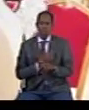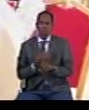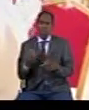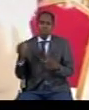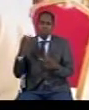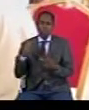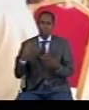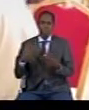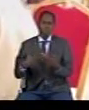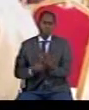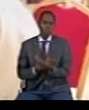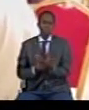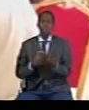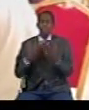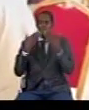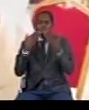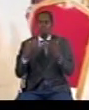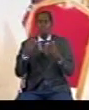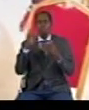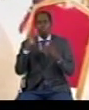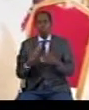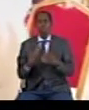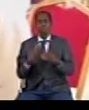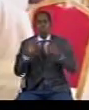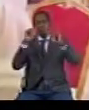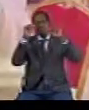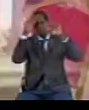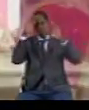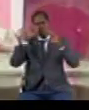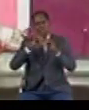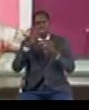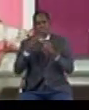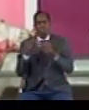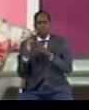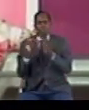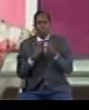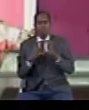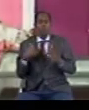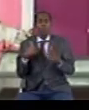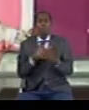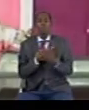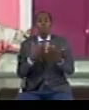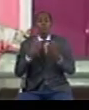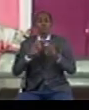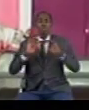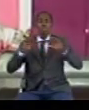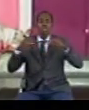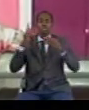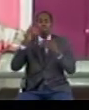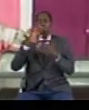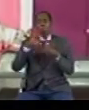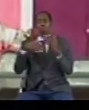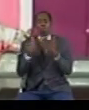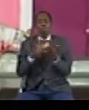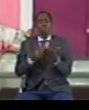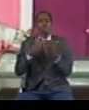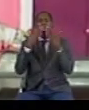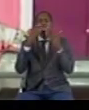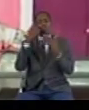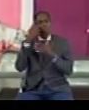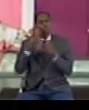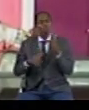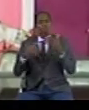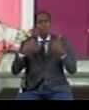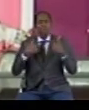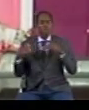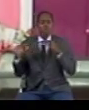of the day. Let's go to the Lord in prayer. Father, in the name of Jesus, we want to give you all the glory. Thank you for what you have had tonight.